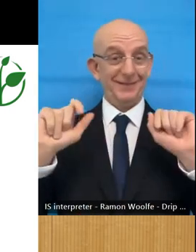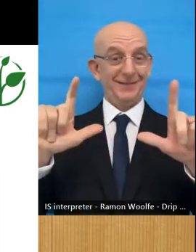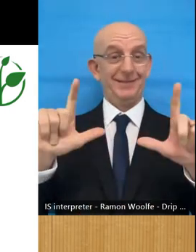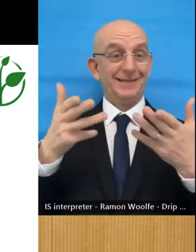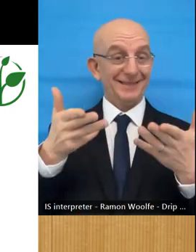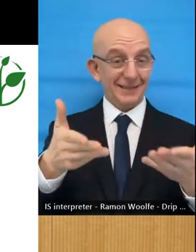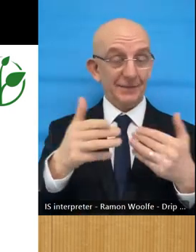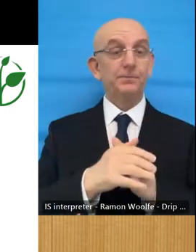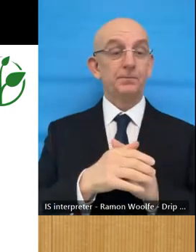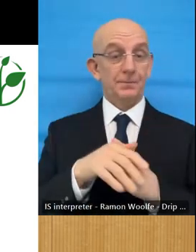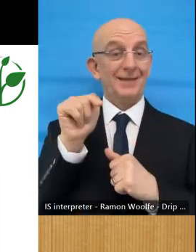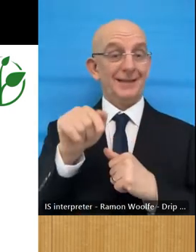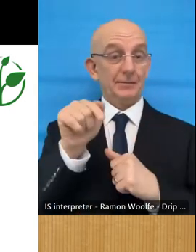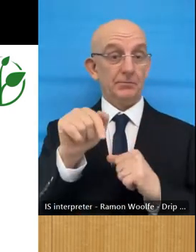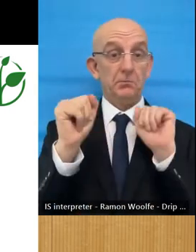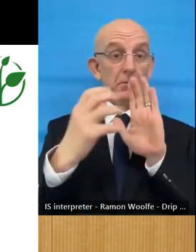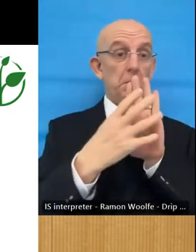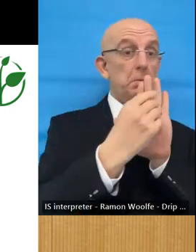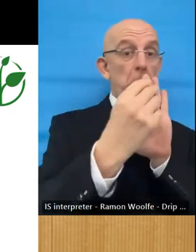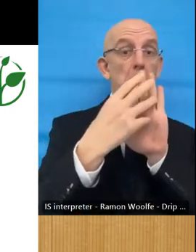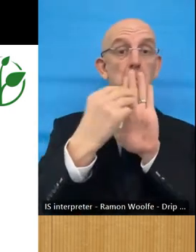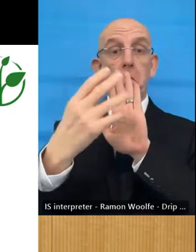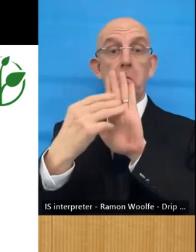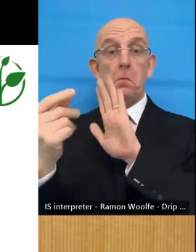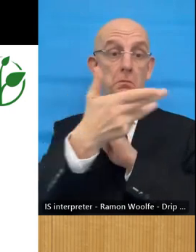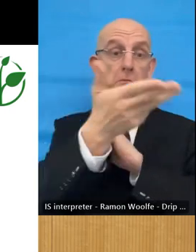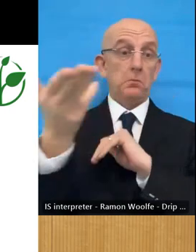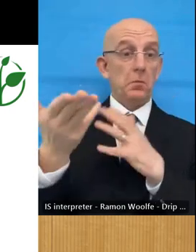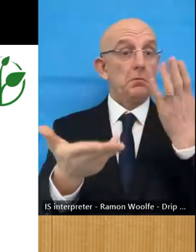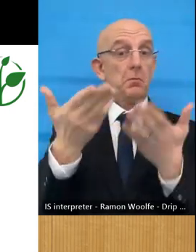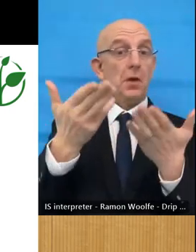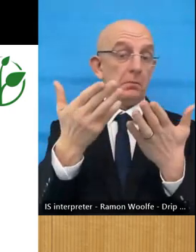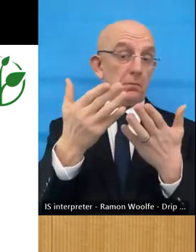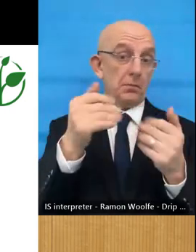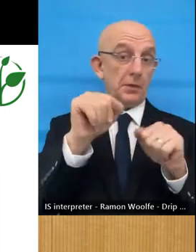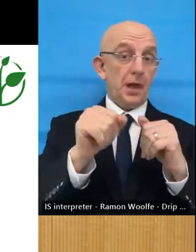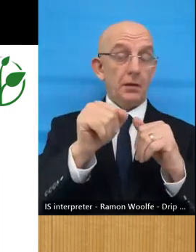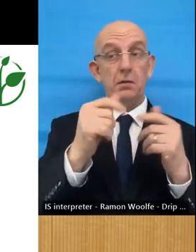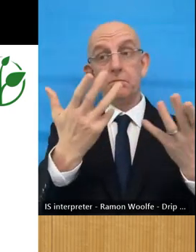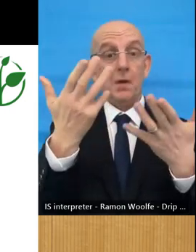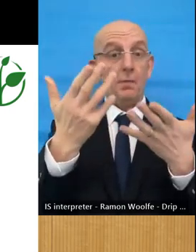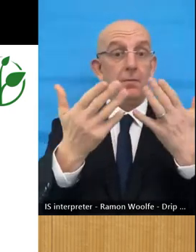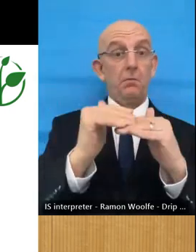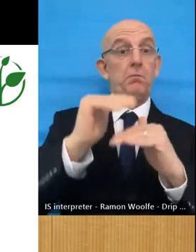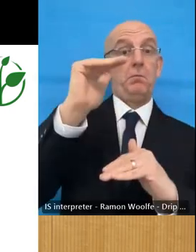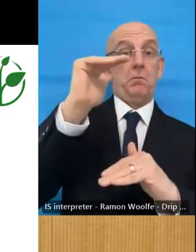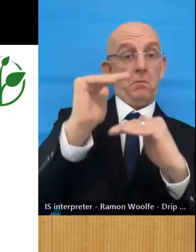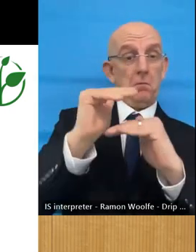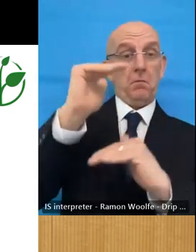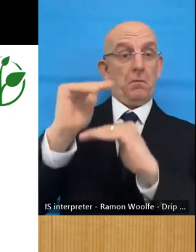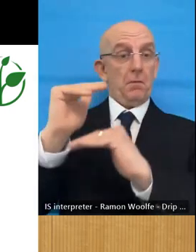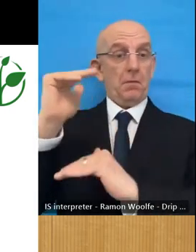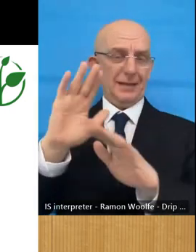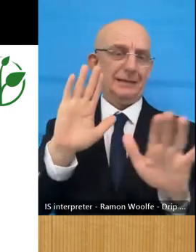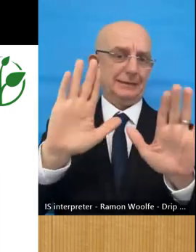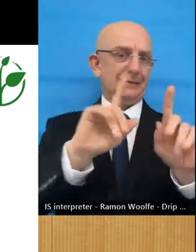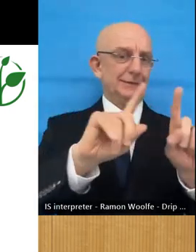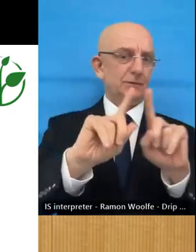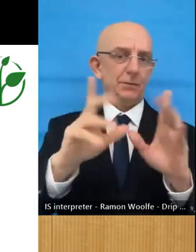to now, our model has not yet been replicated, especially not in the secondary sector as a technical and business